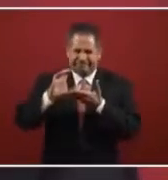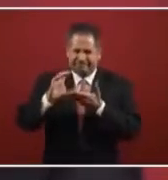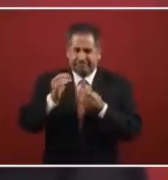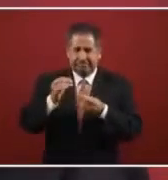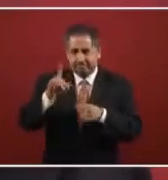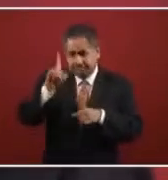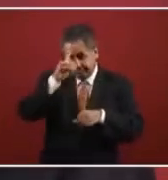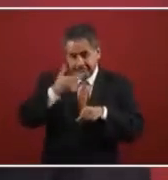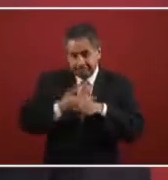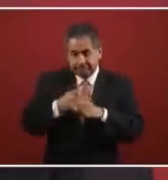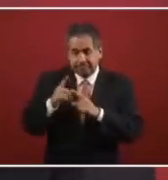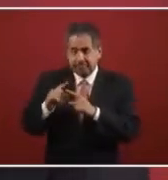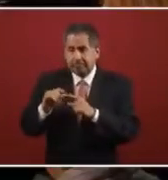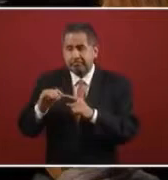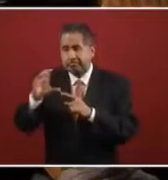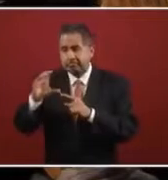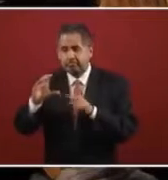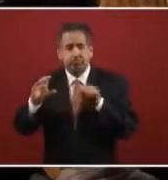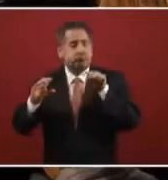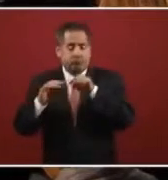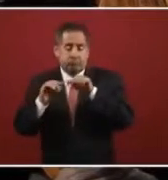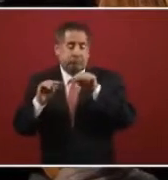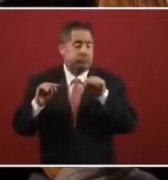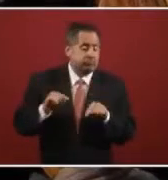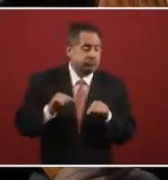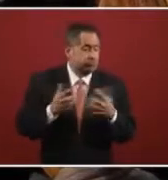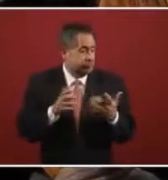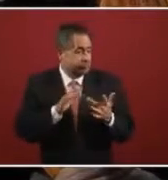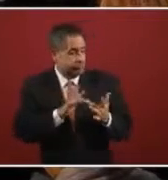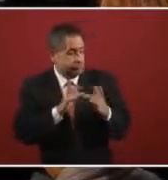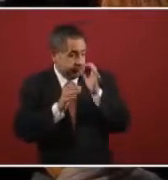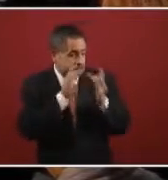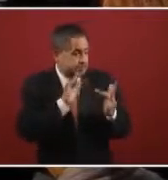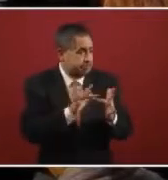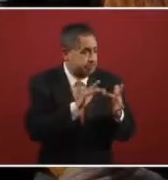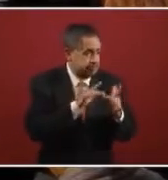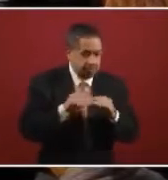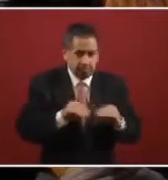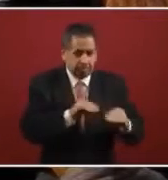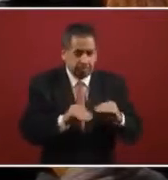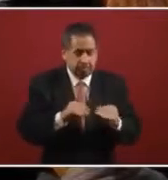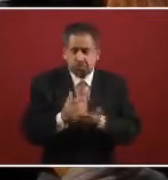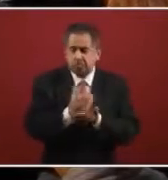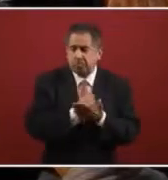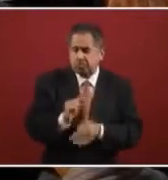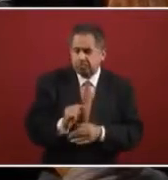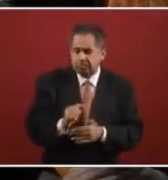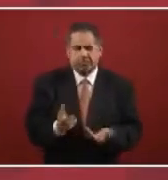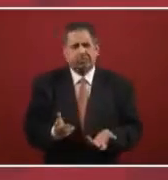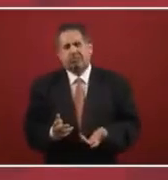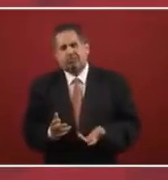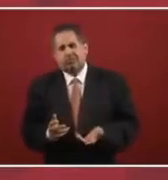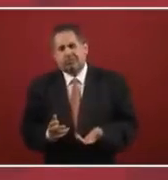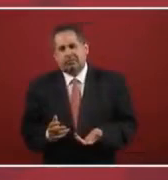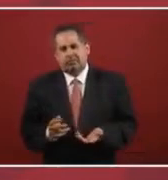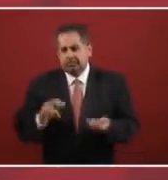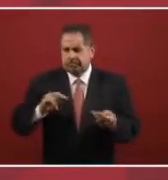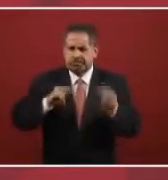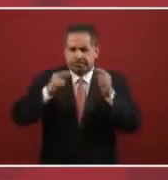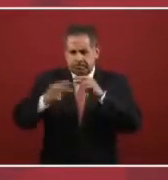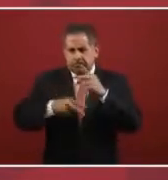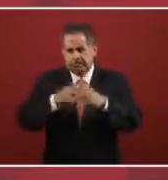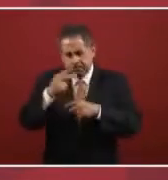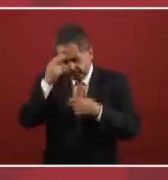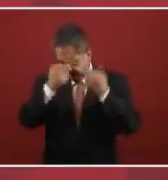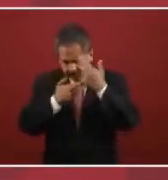muchísimo más one made so much more than the one that was actually having contact with the people. Lo vamos a revisar eso. So Y en